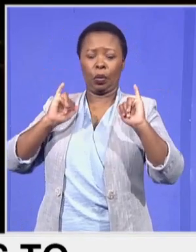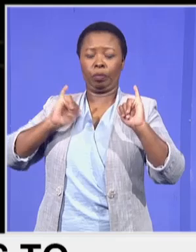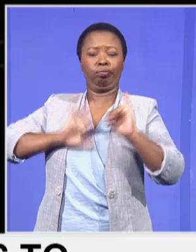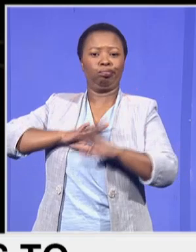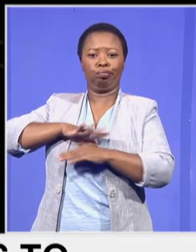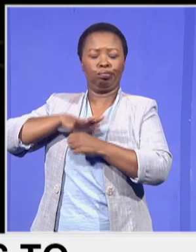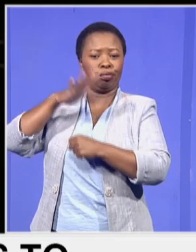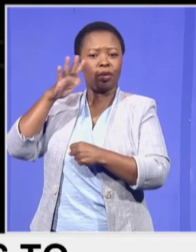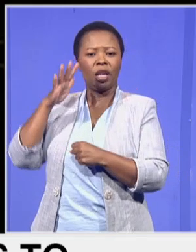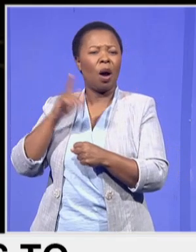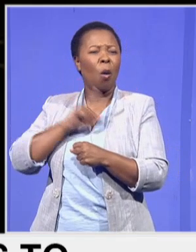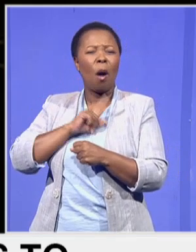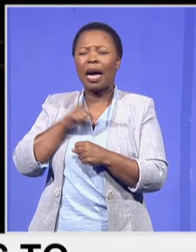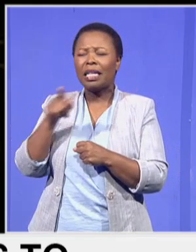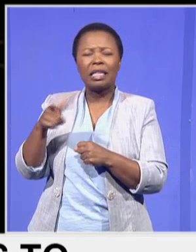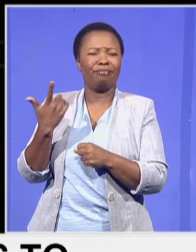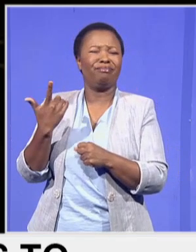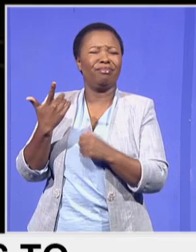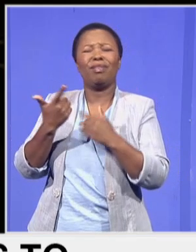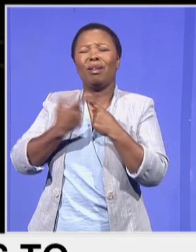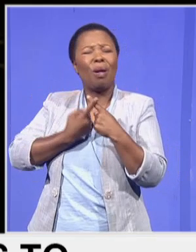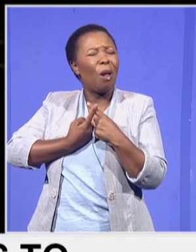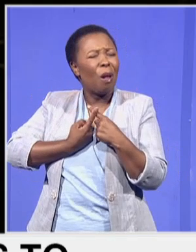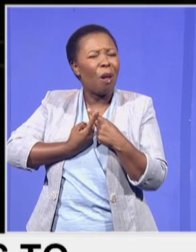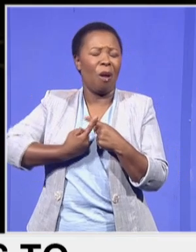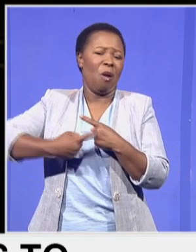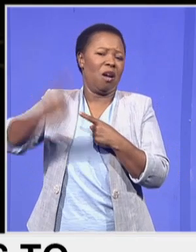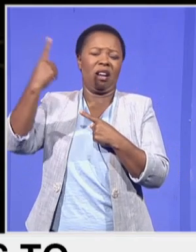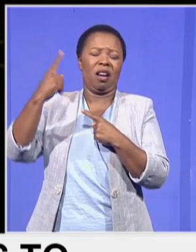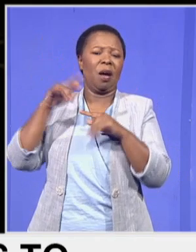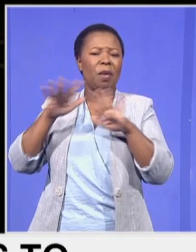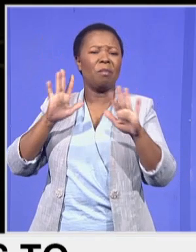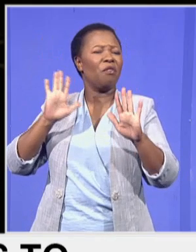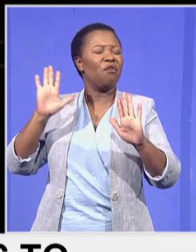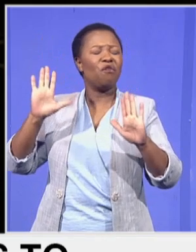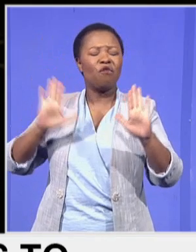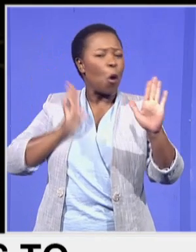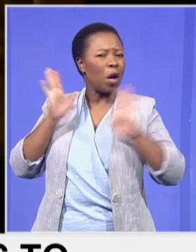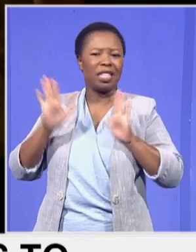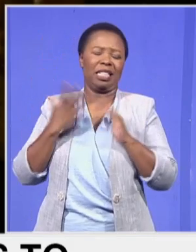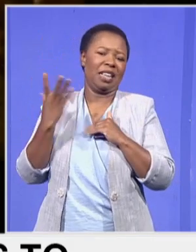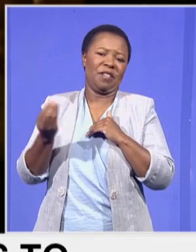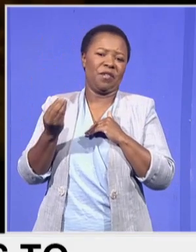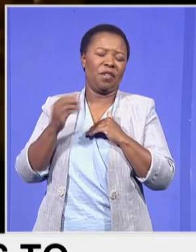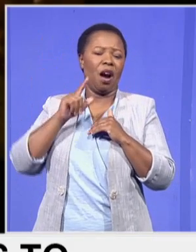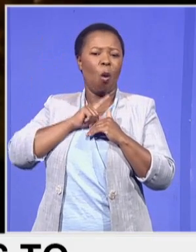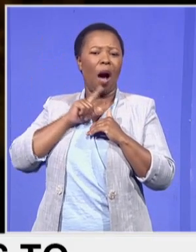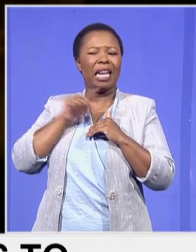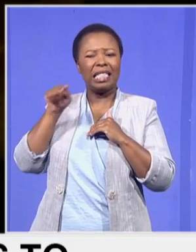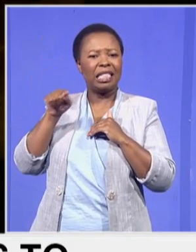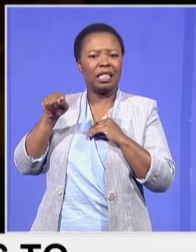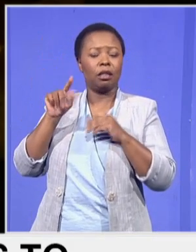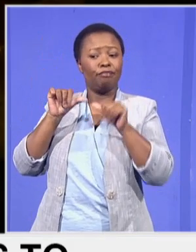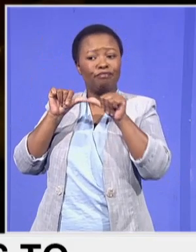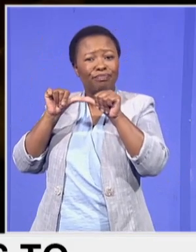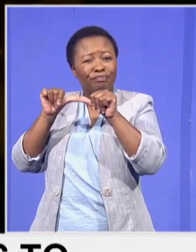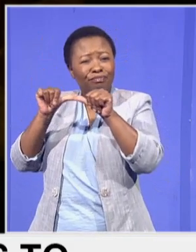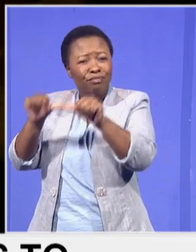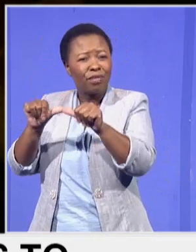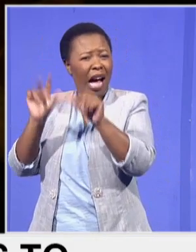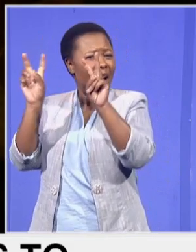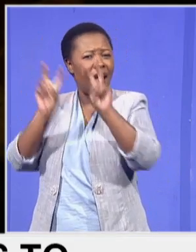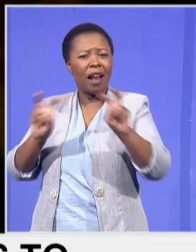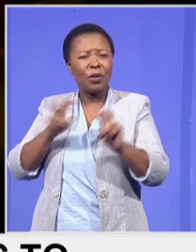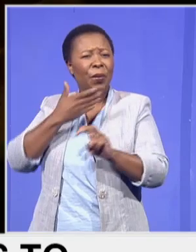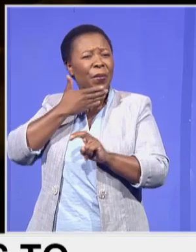going on for quite a while now, the frustration over a lack of sustainable supply of electricity into our homes.